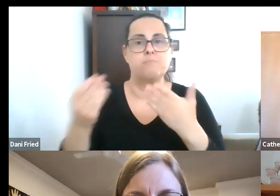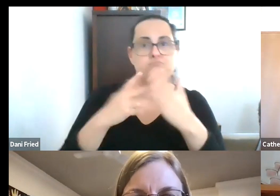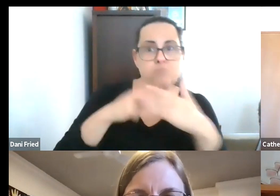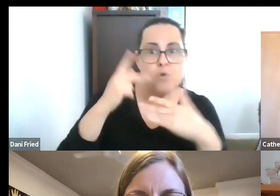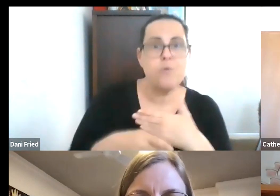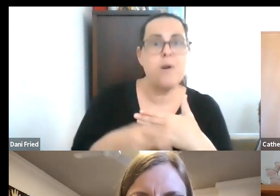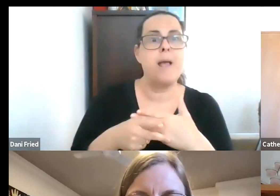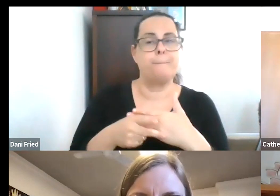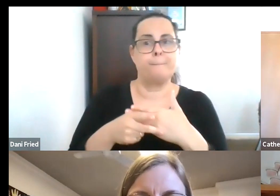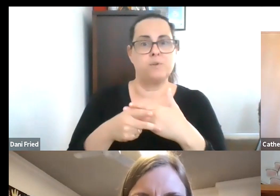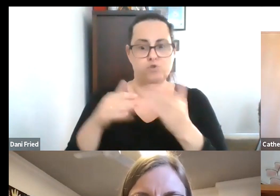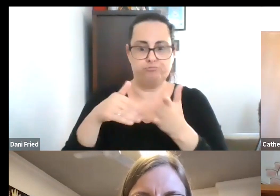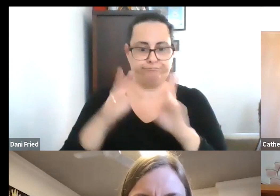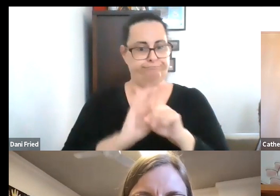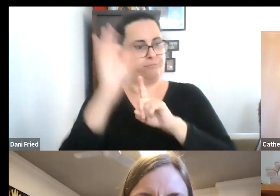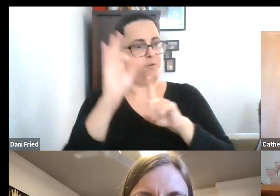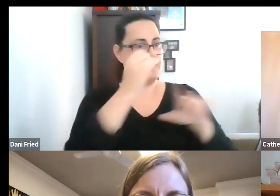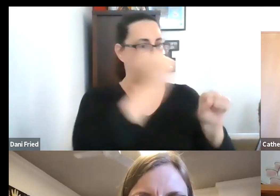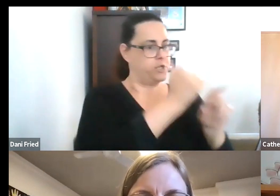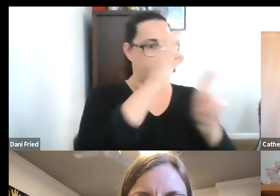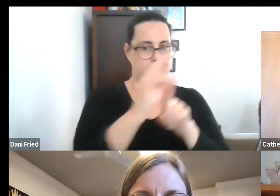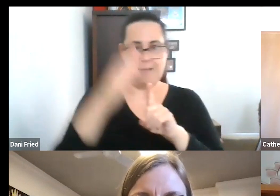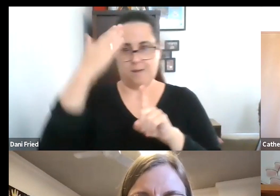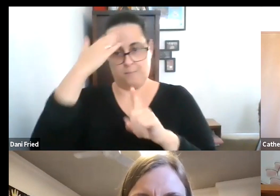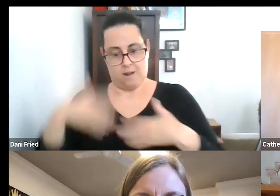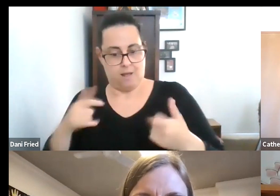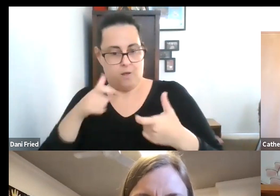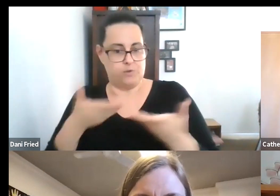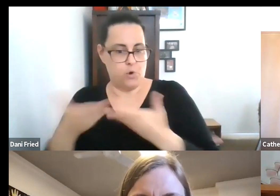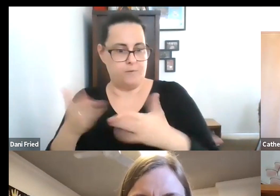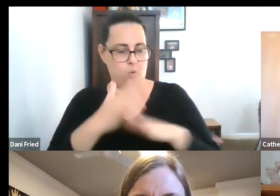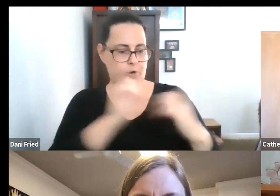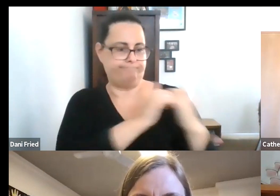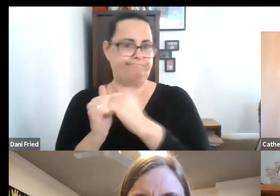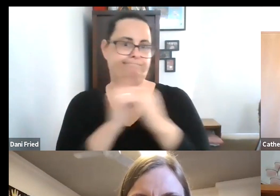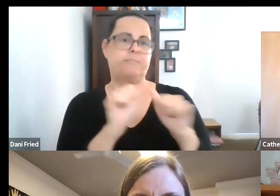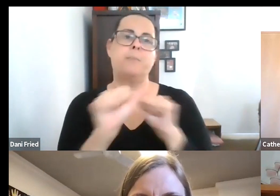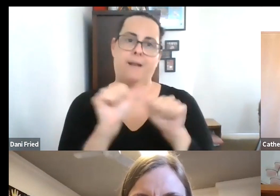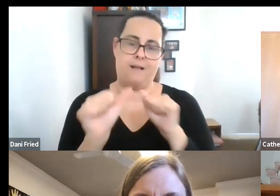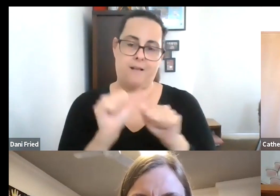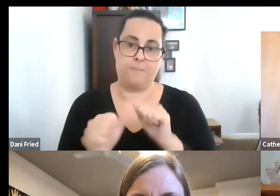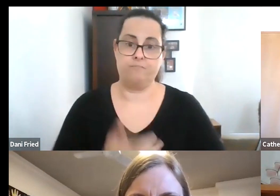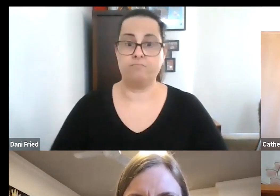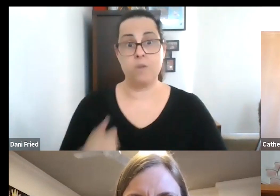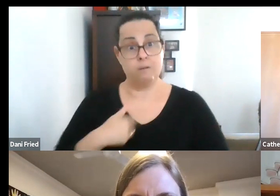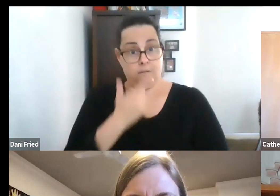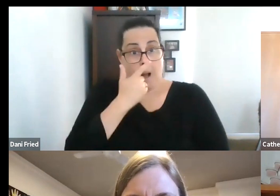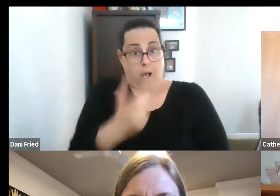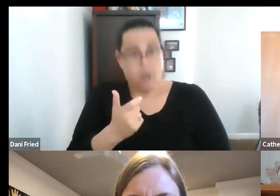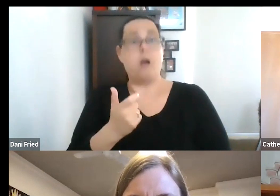programs that mean that happens across the board. So that we were privileged enough